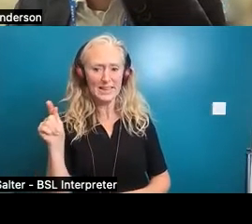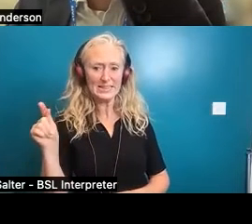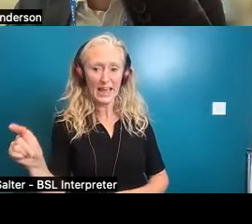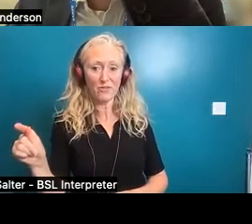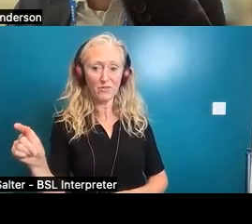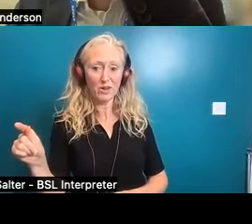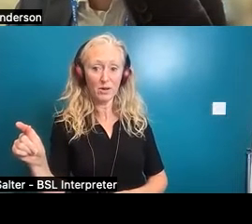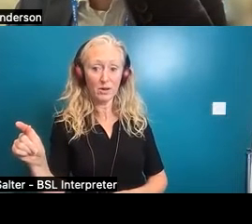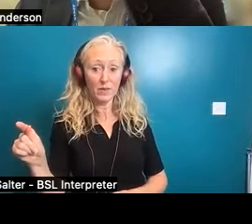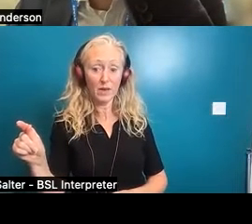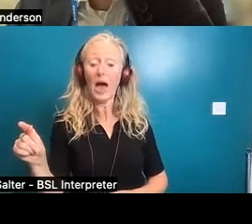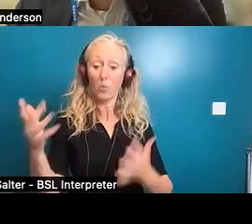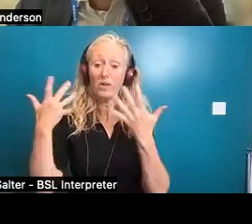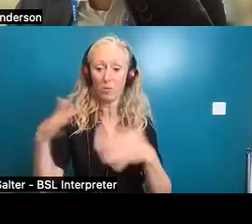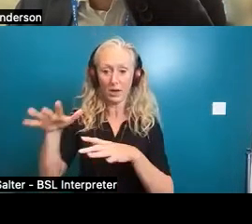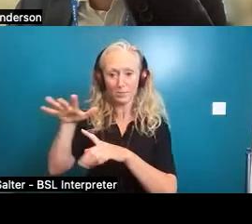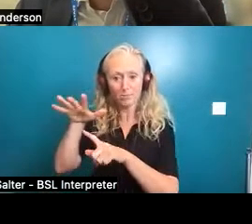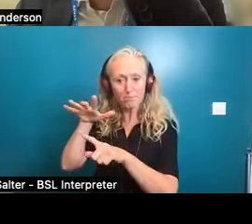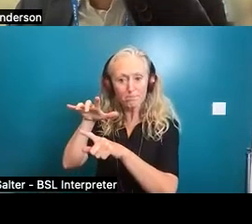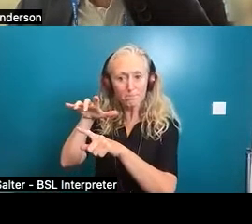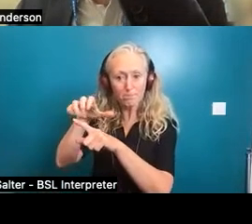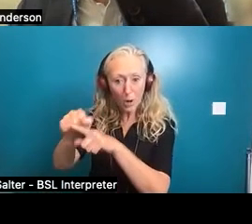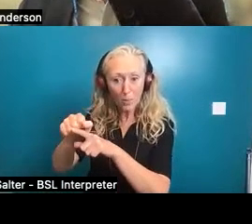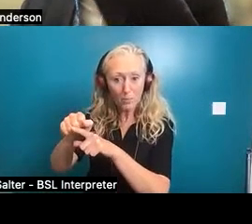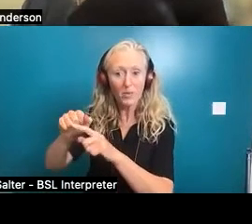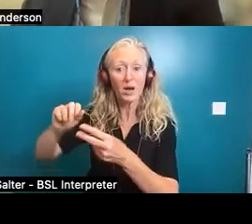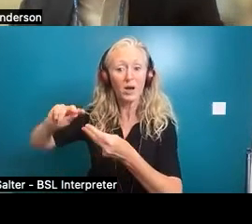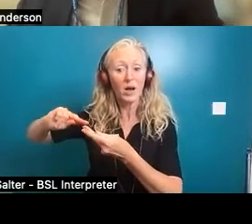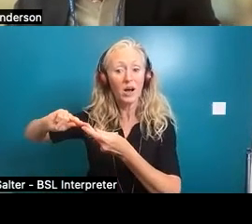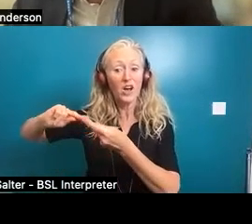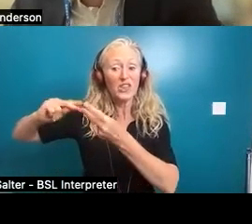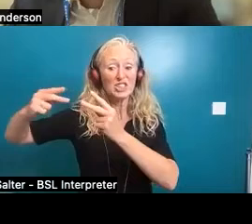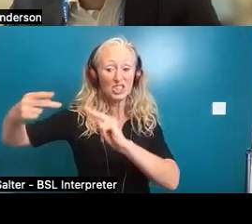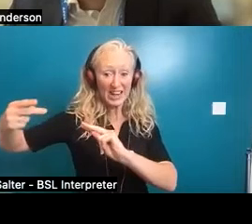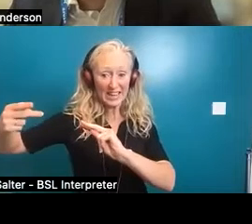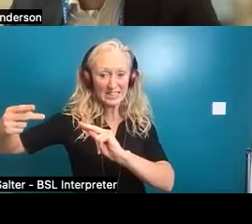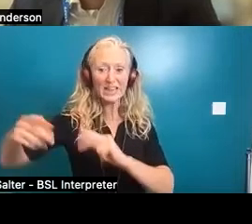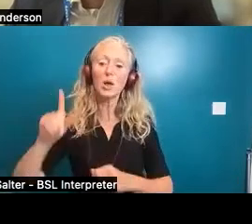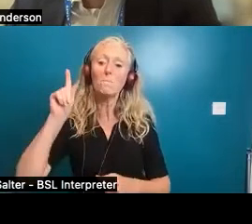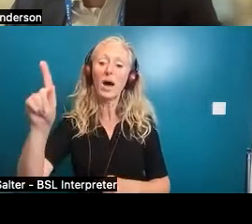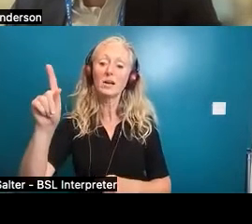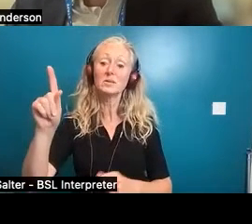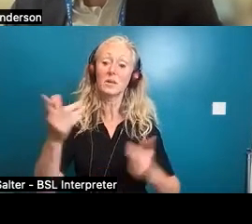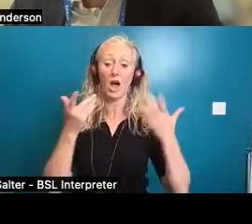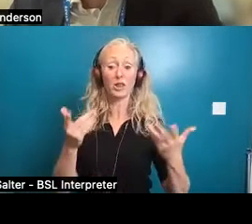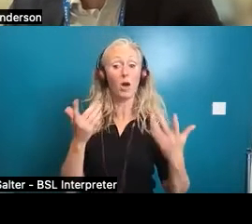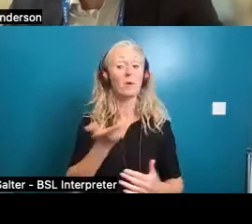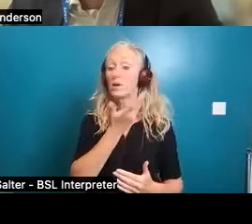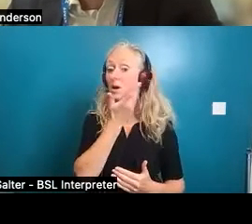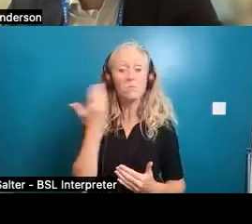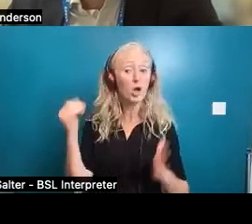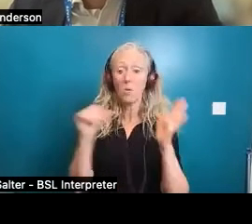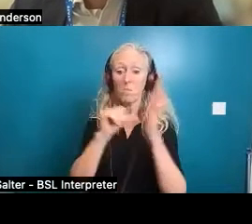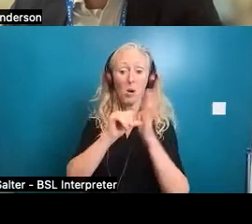those genetic findings, but hasn't yet presented with any RP, which is not uncommon,